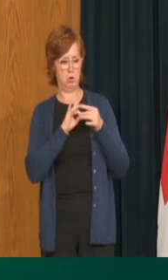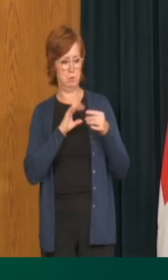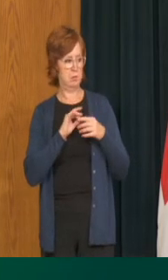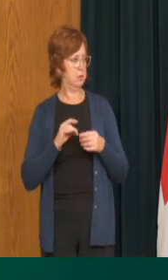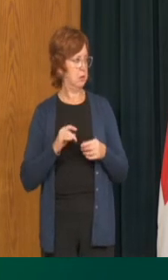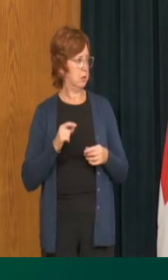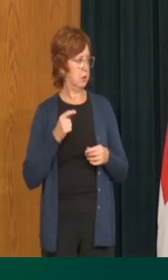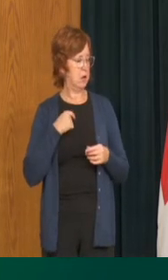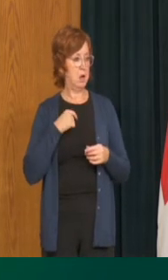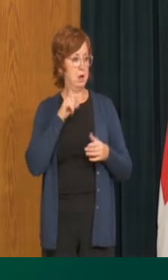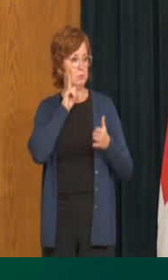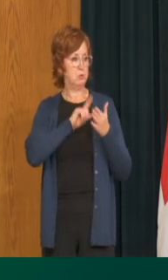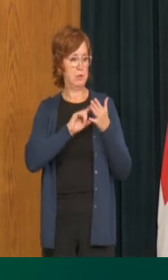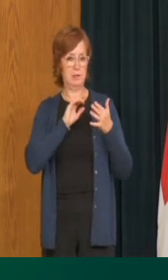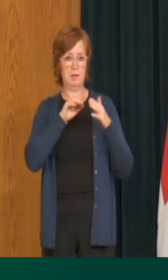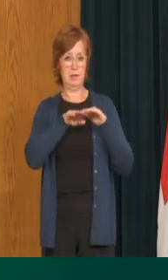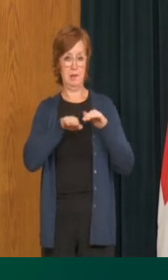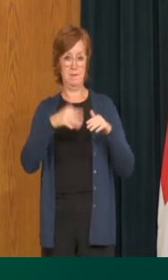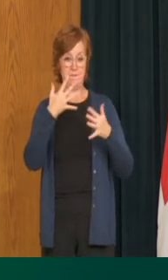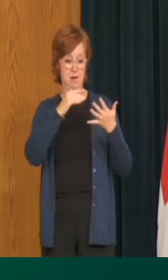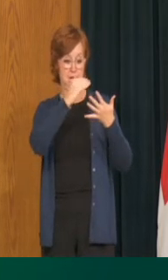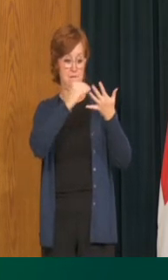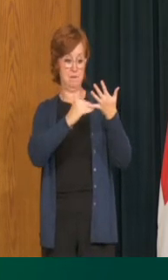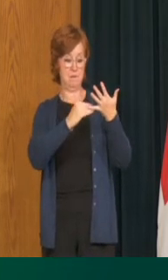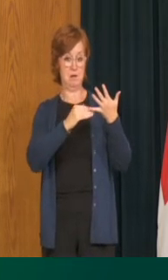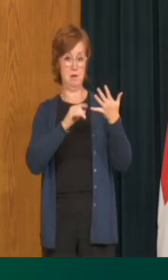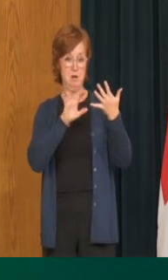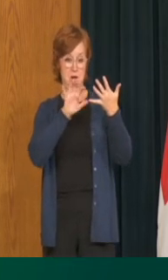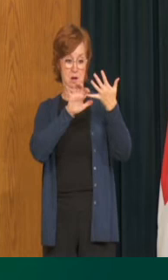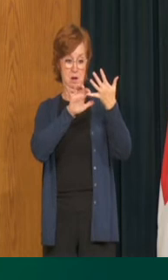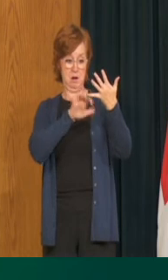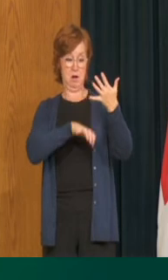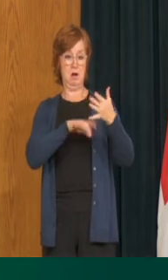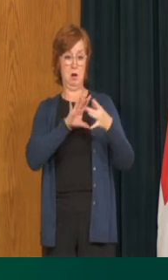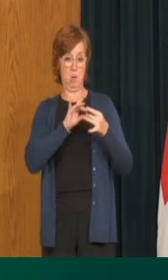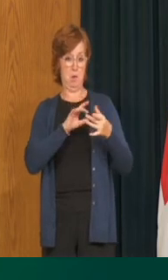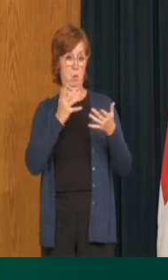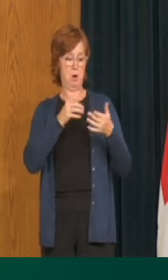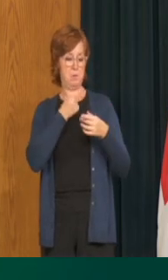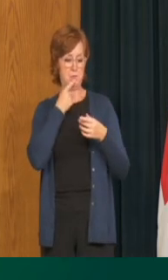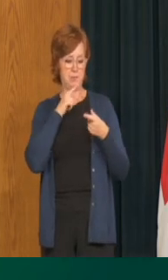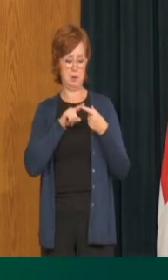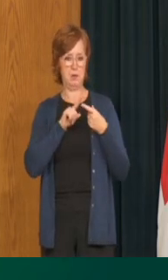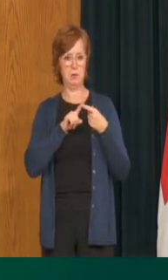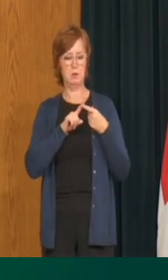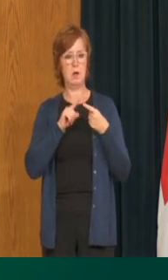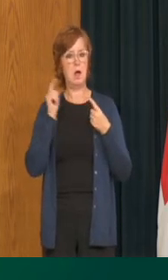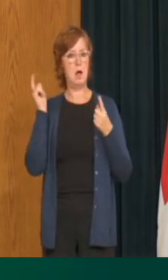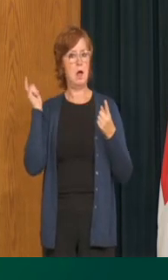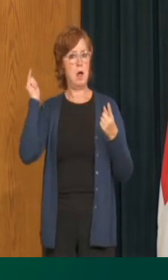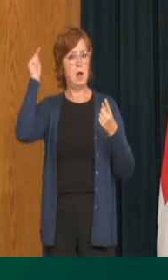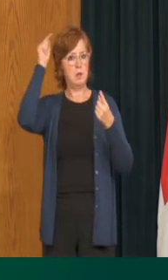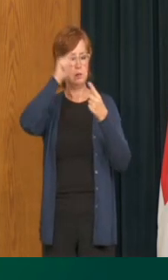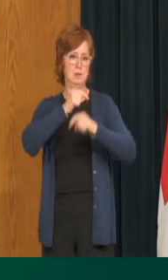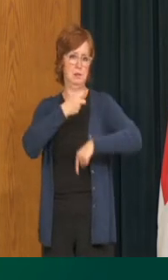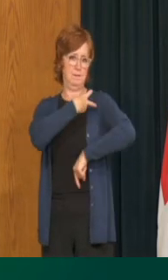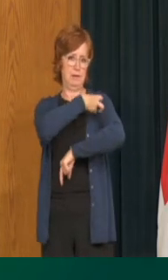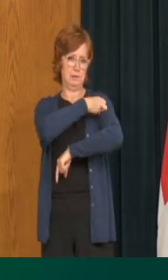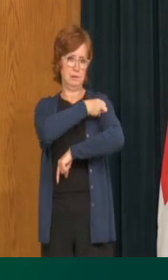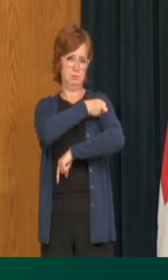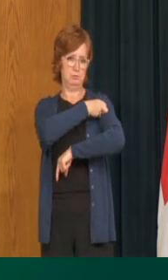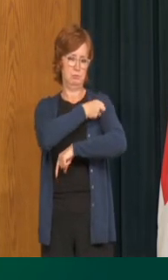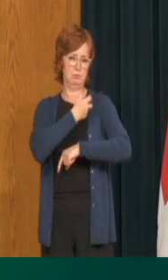our phase 5 things, that I think one thing that we need to remember is that as long as, up till such time that there's an effective vaccine, for